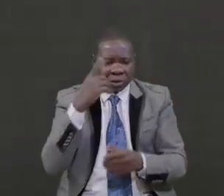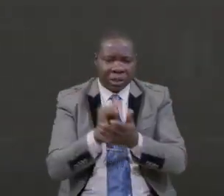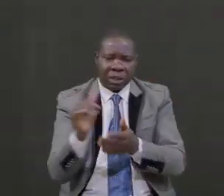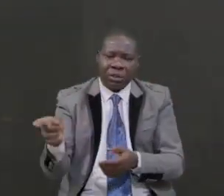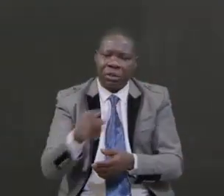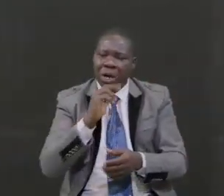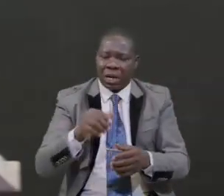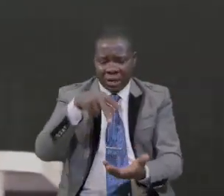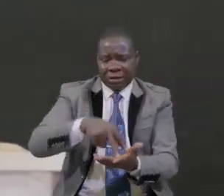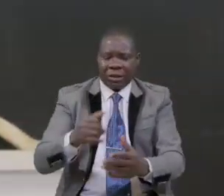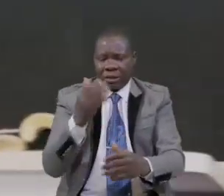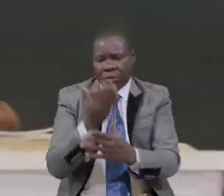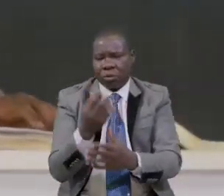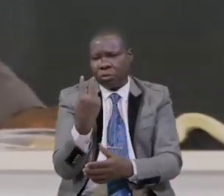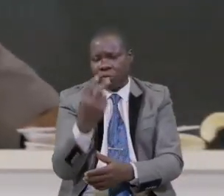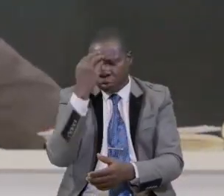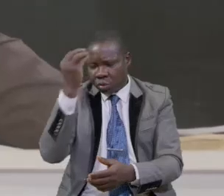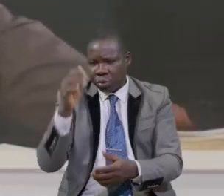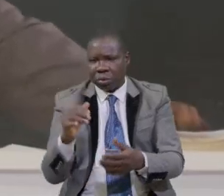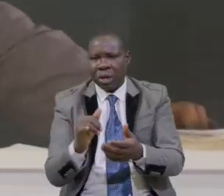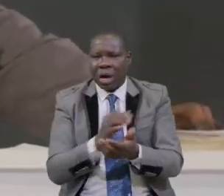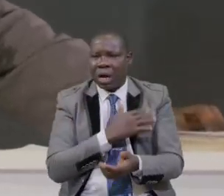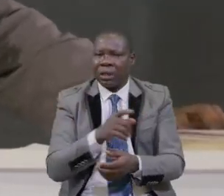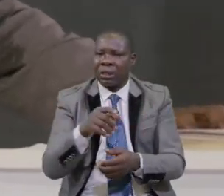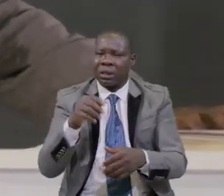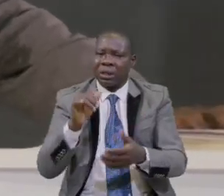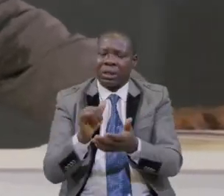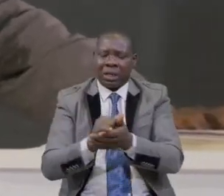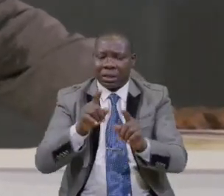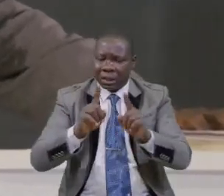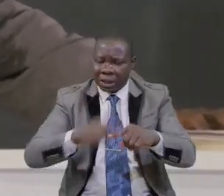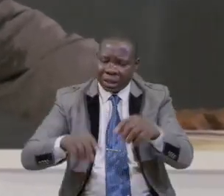That they will realize that the God of heaven is the God